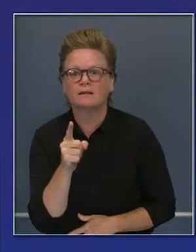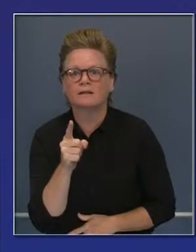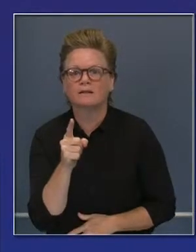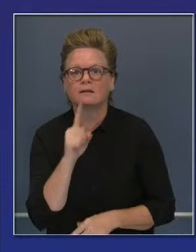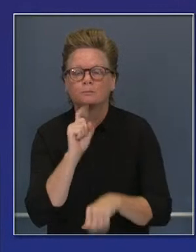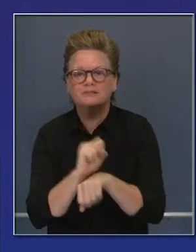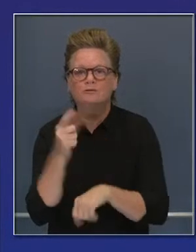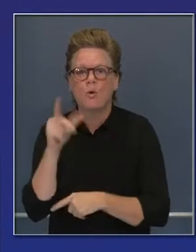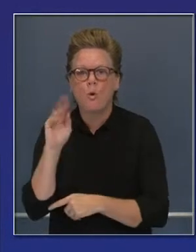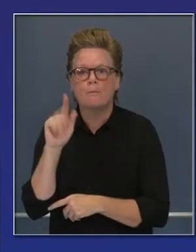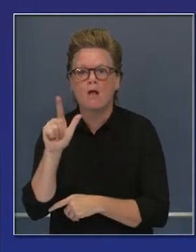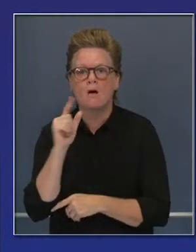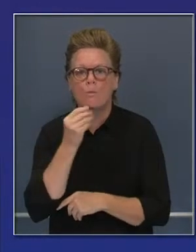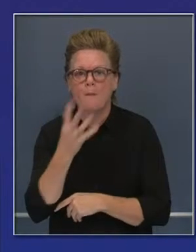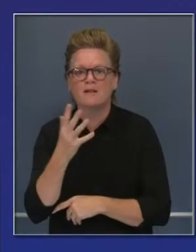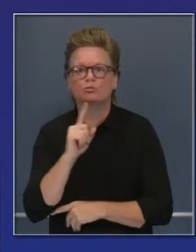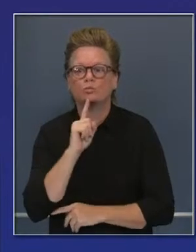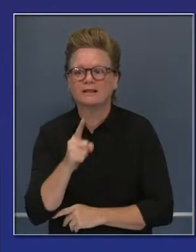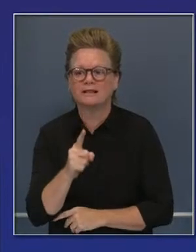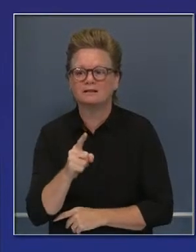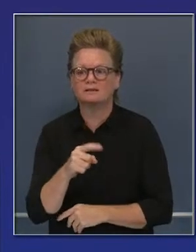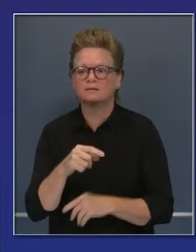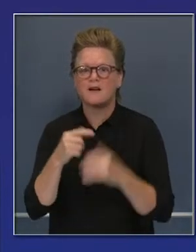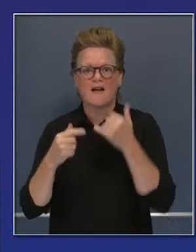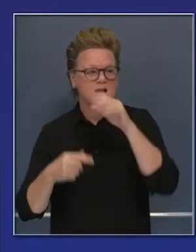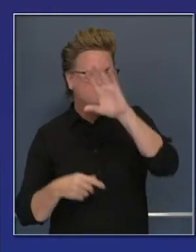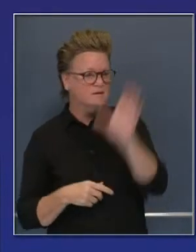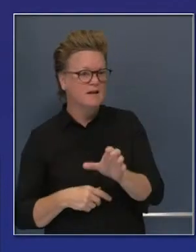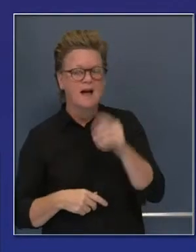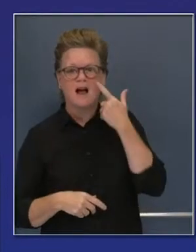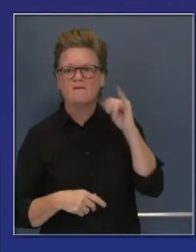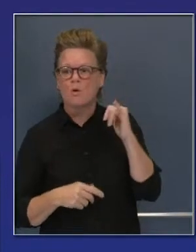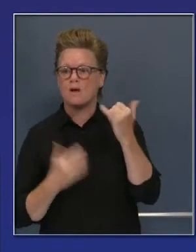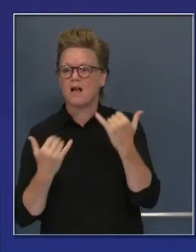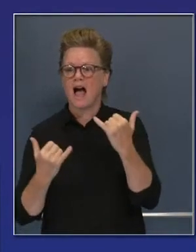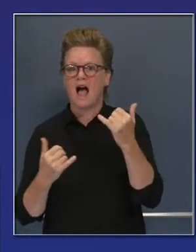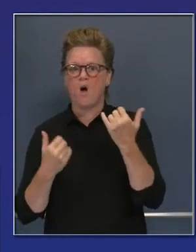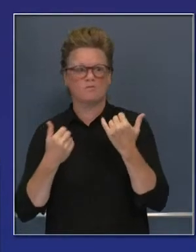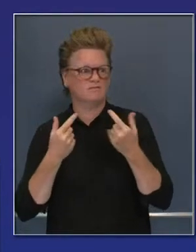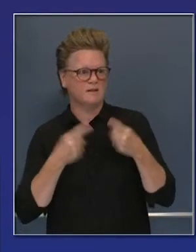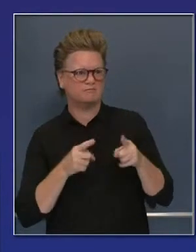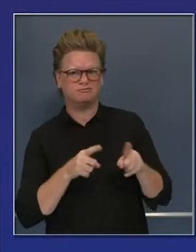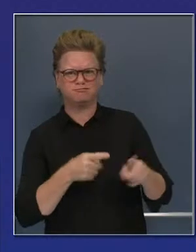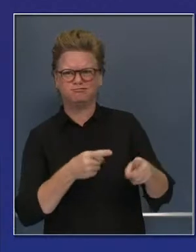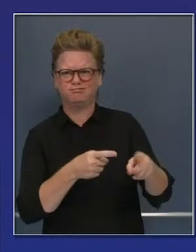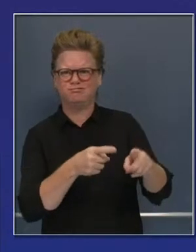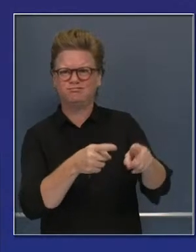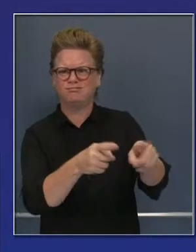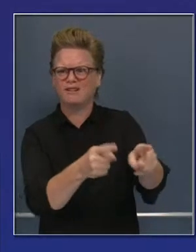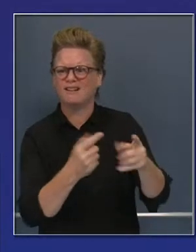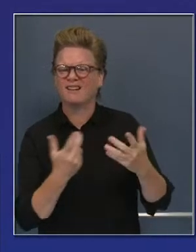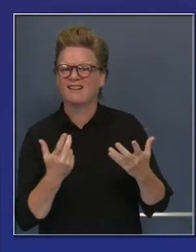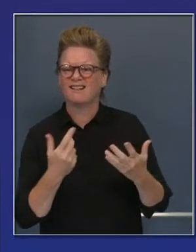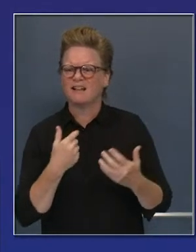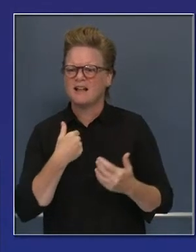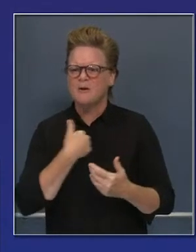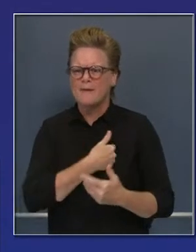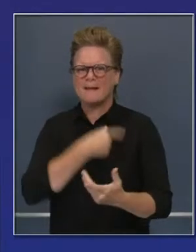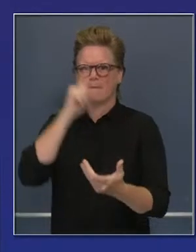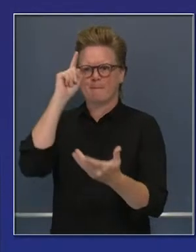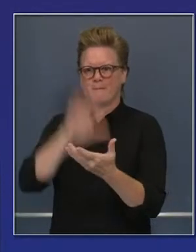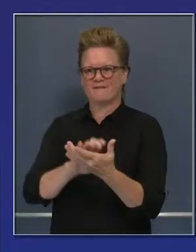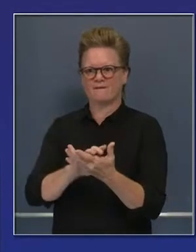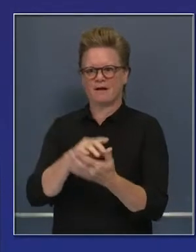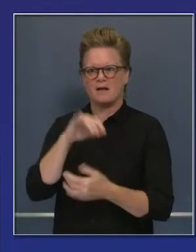of the United States, and particularly here in the state of California. California leads in low-carbon green growth. We will accelerate